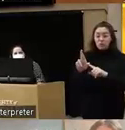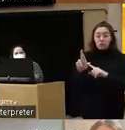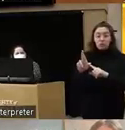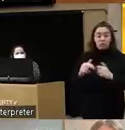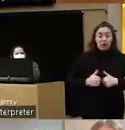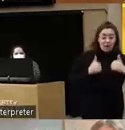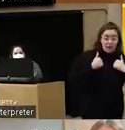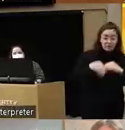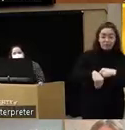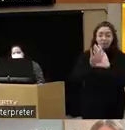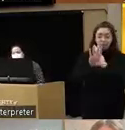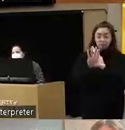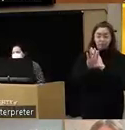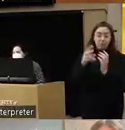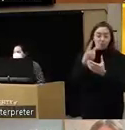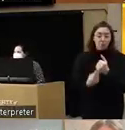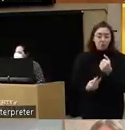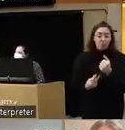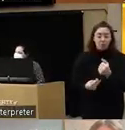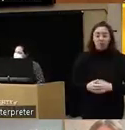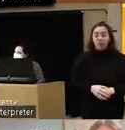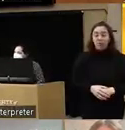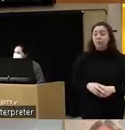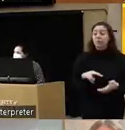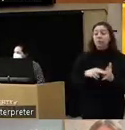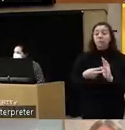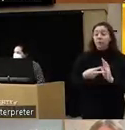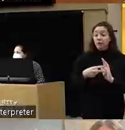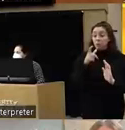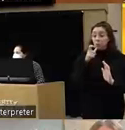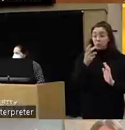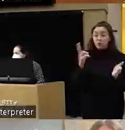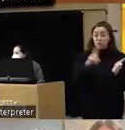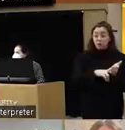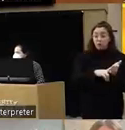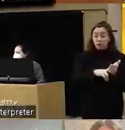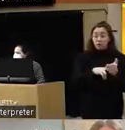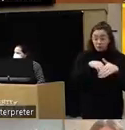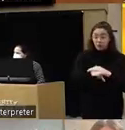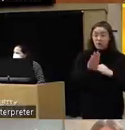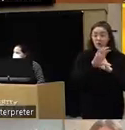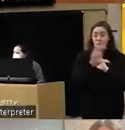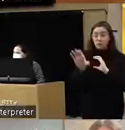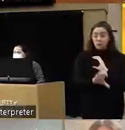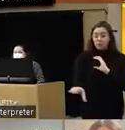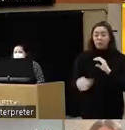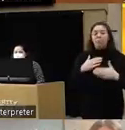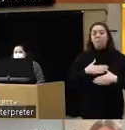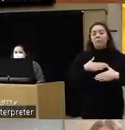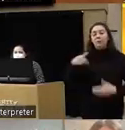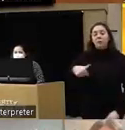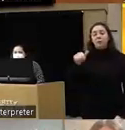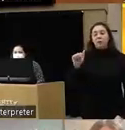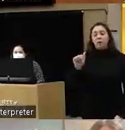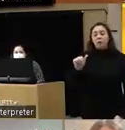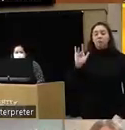live and virtually through a webinar format, which means that for those of you who are logging in by Zoom, we welcome you to use the Q&A